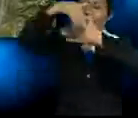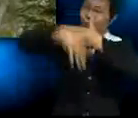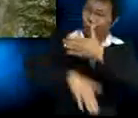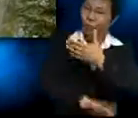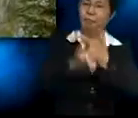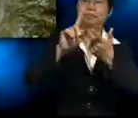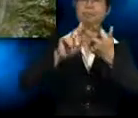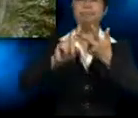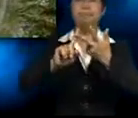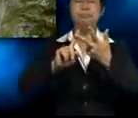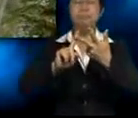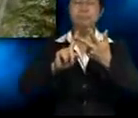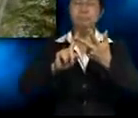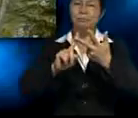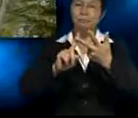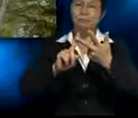spring,